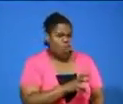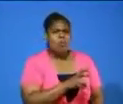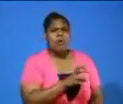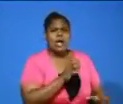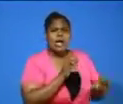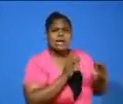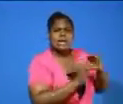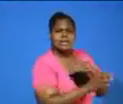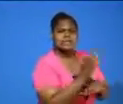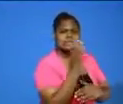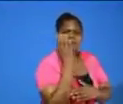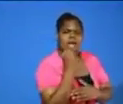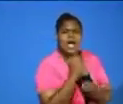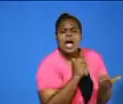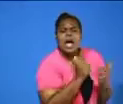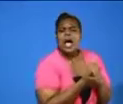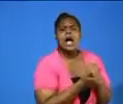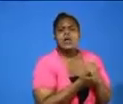Believer,